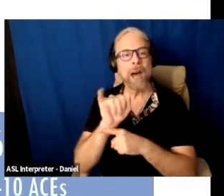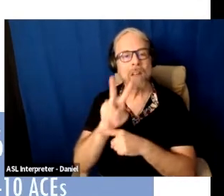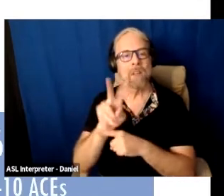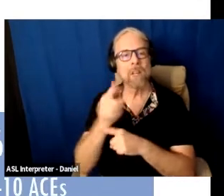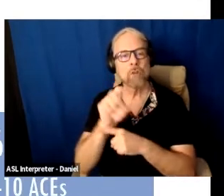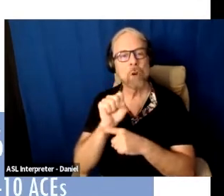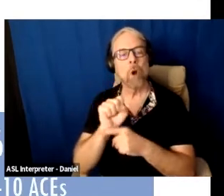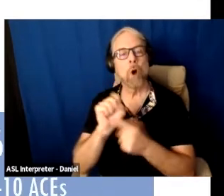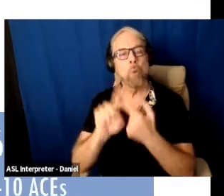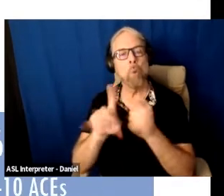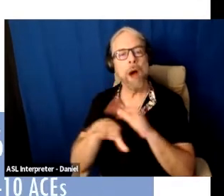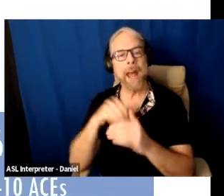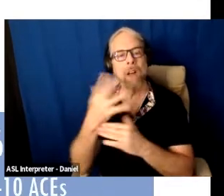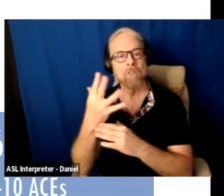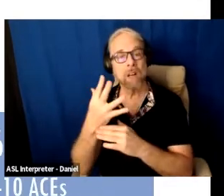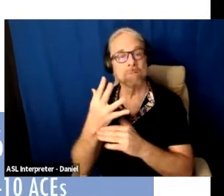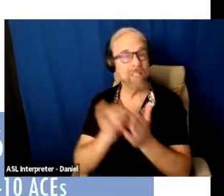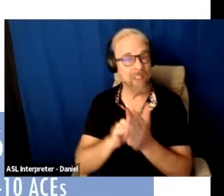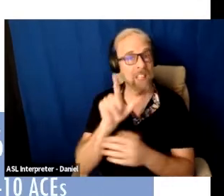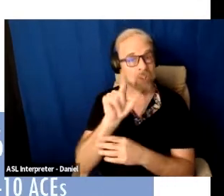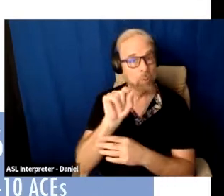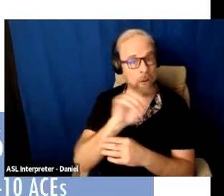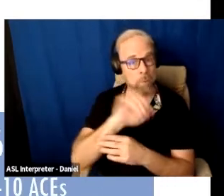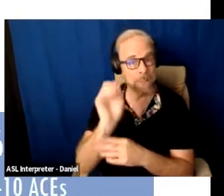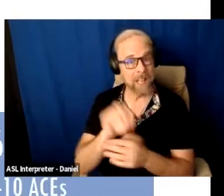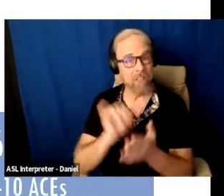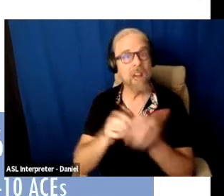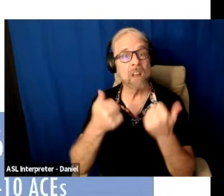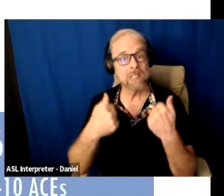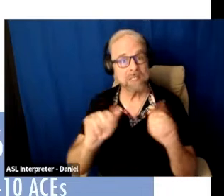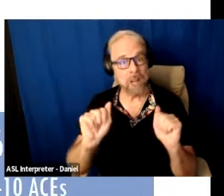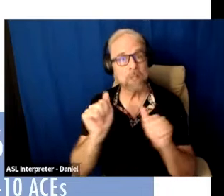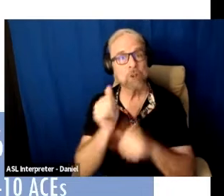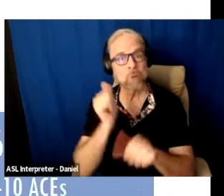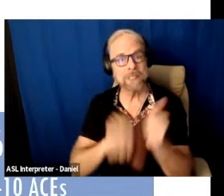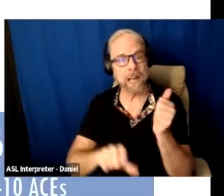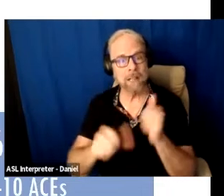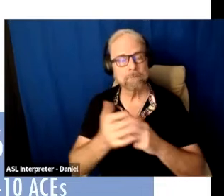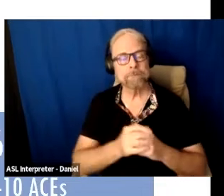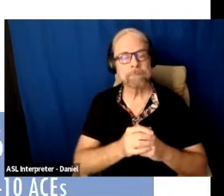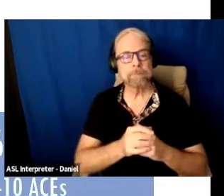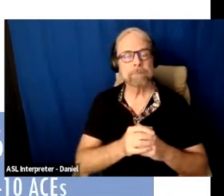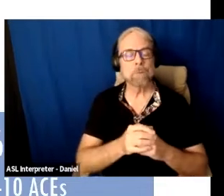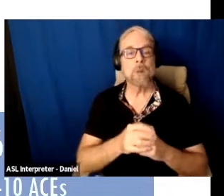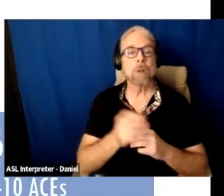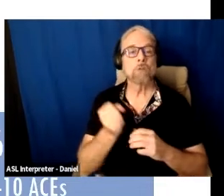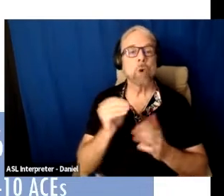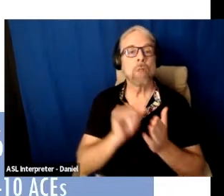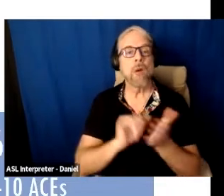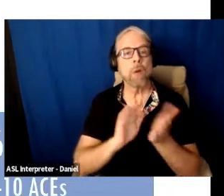in 5, so fully 20%, have attempted suicide. And so this